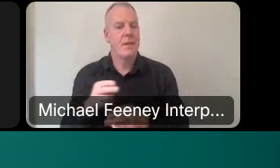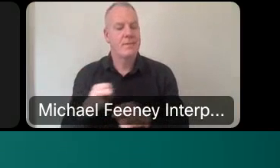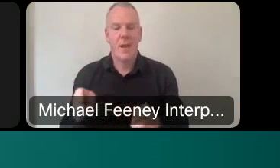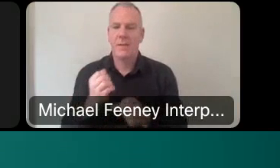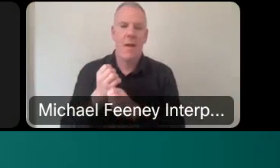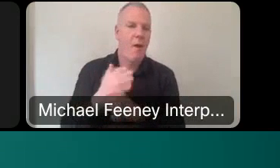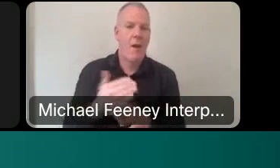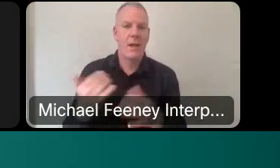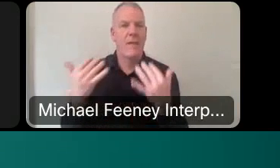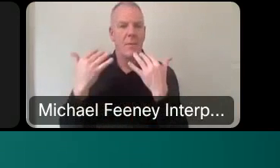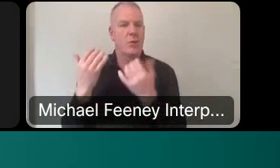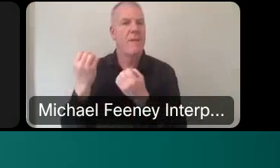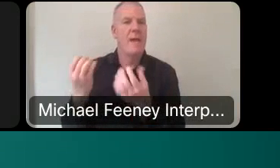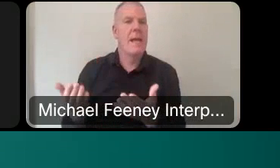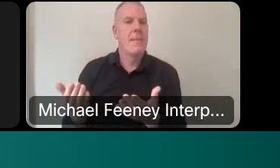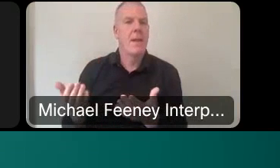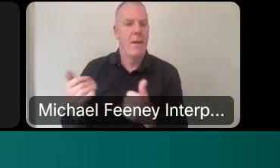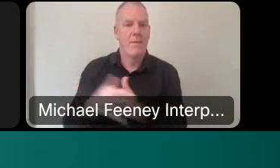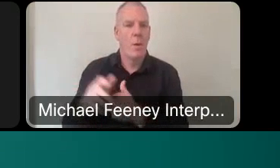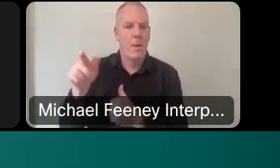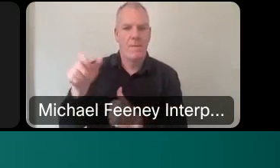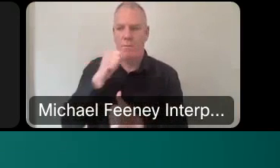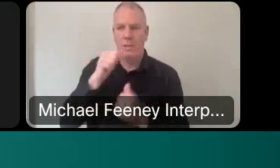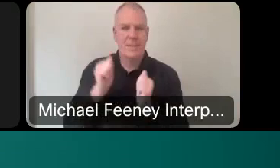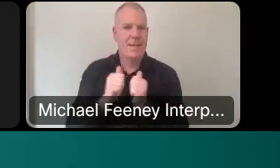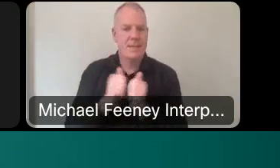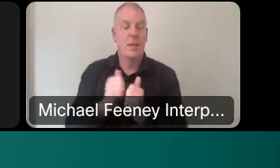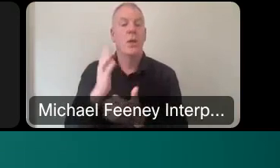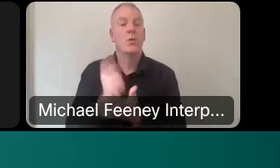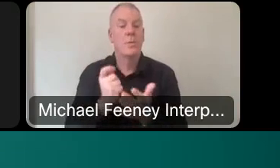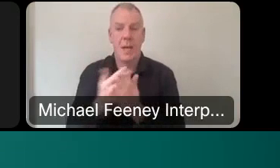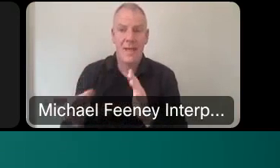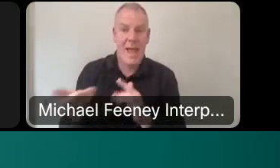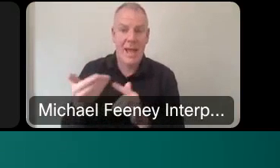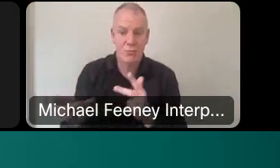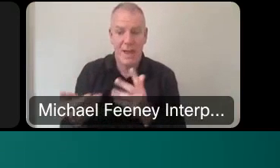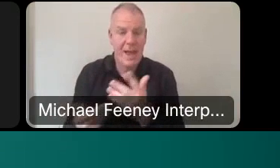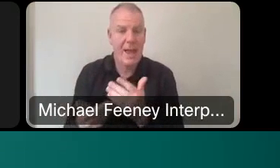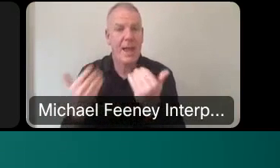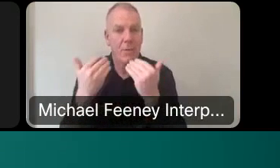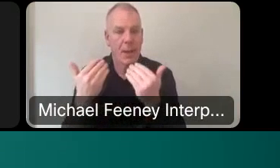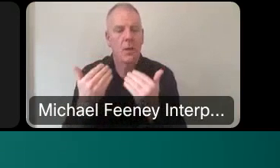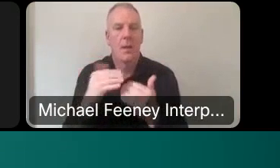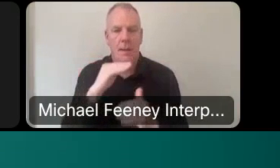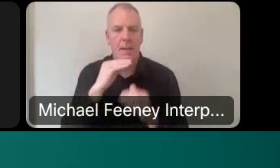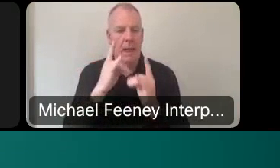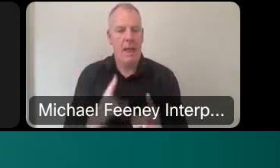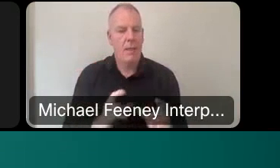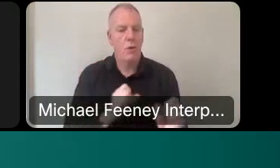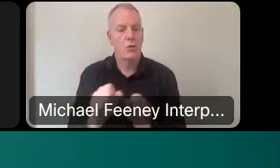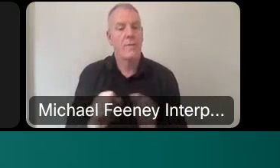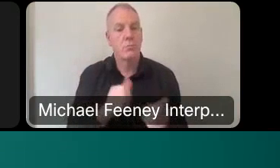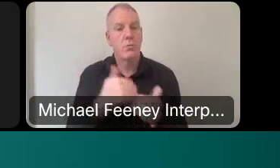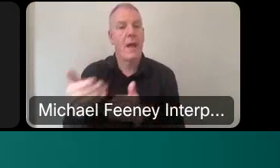of that information might be available for that first meeting. So where additional information becomes available, that the health service provider then